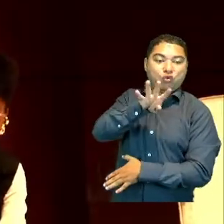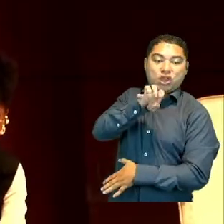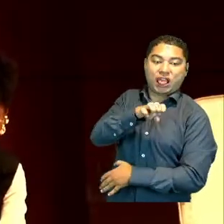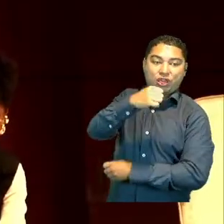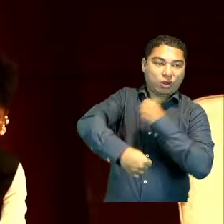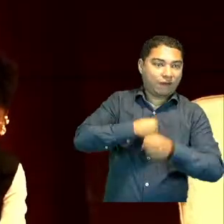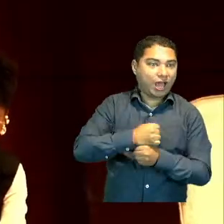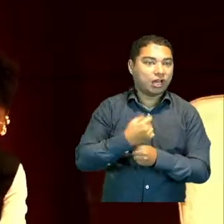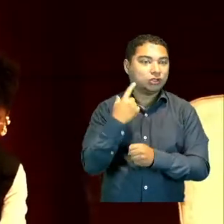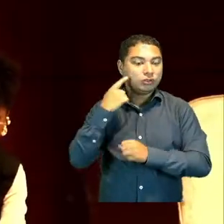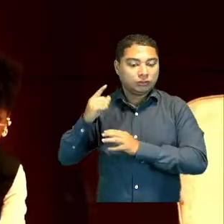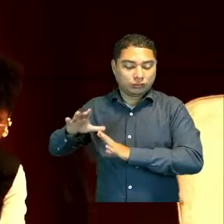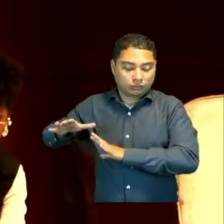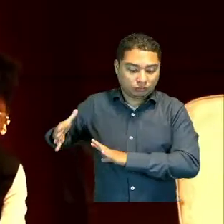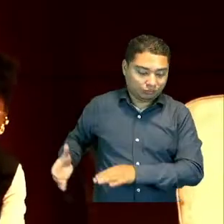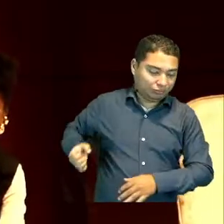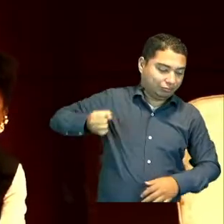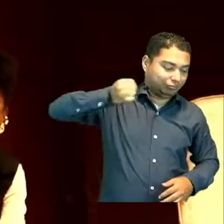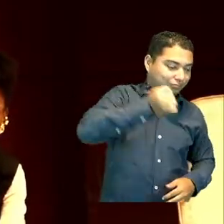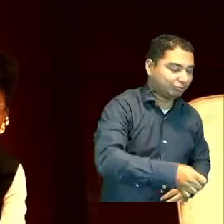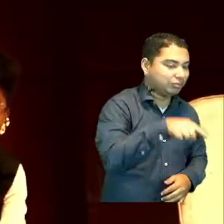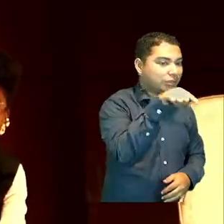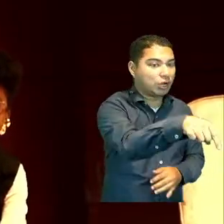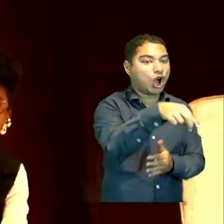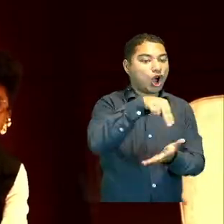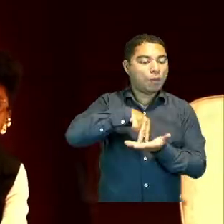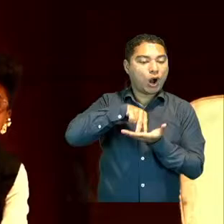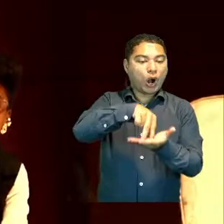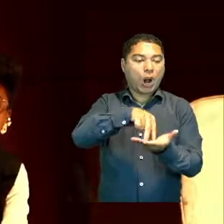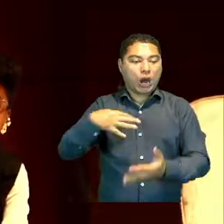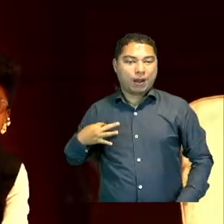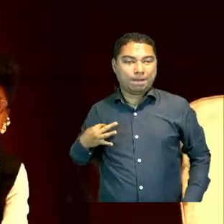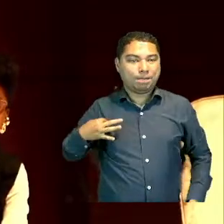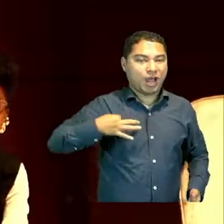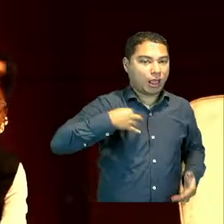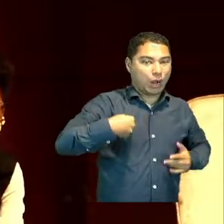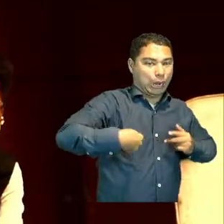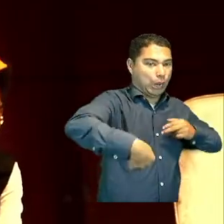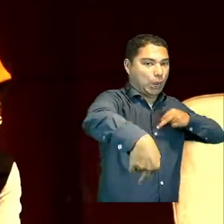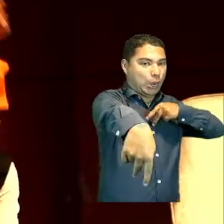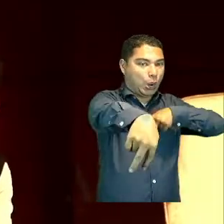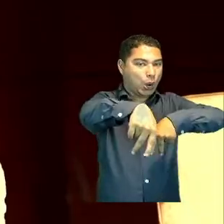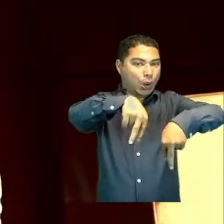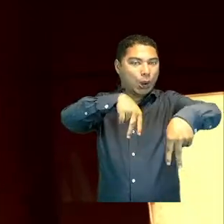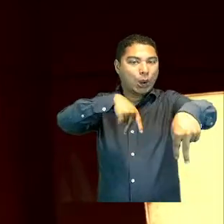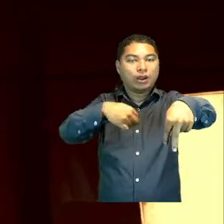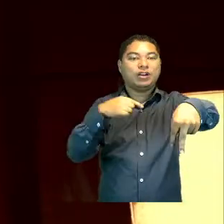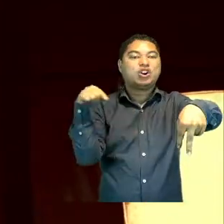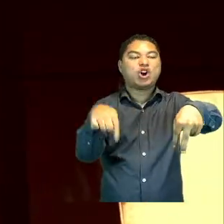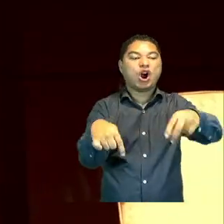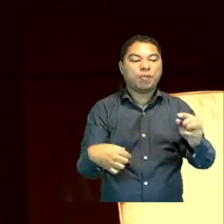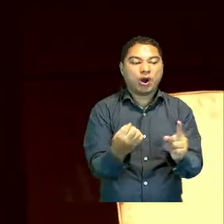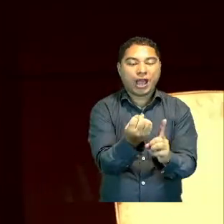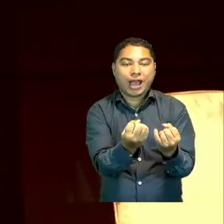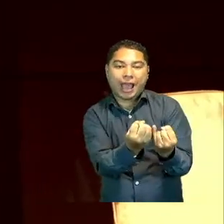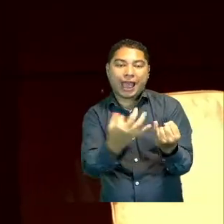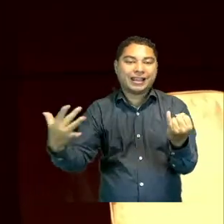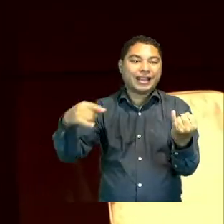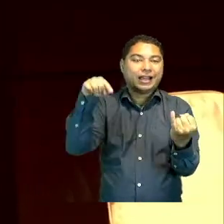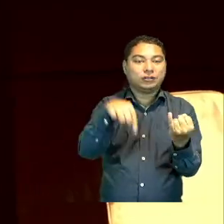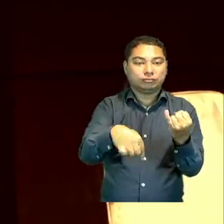when I was 59 years of age, going to the biggest fashion shows in the world because I brought